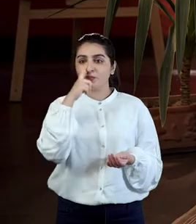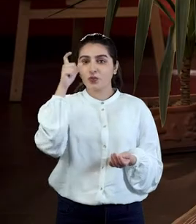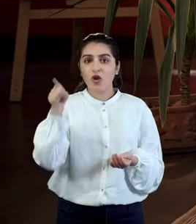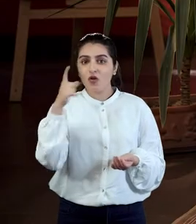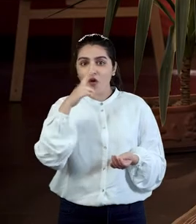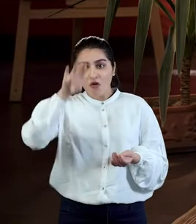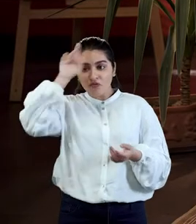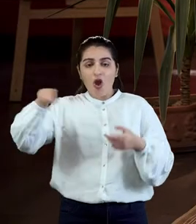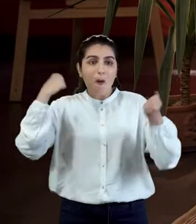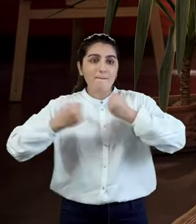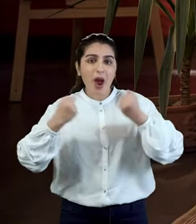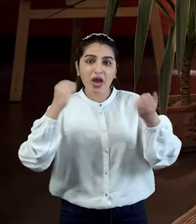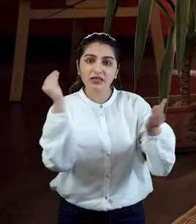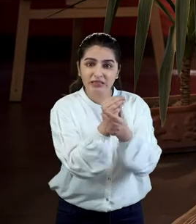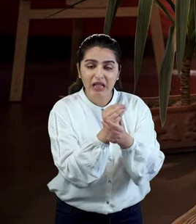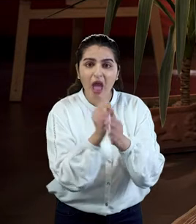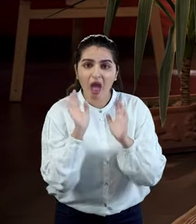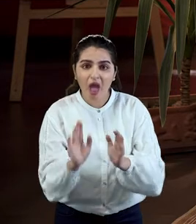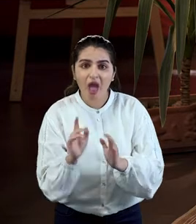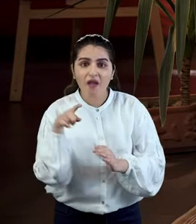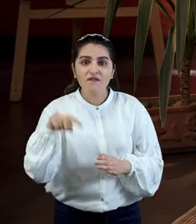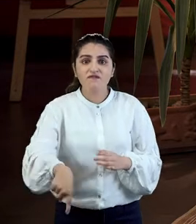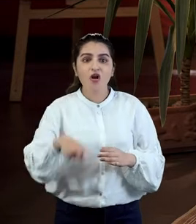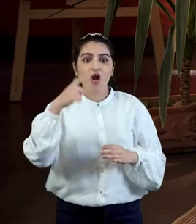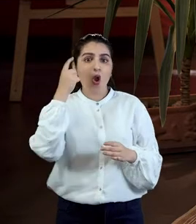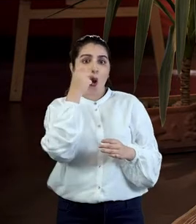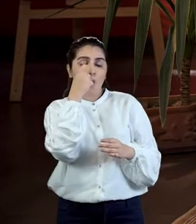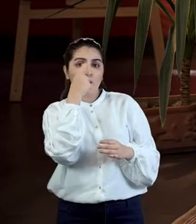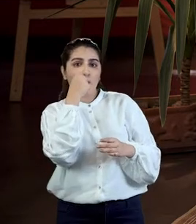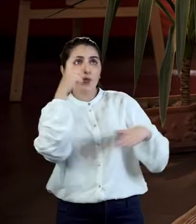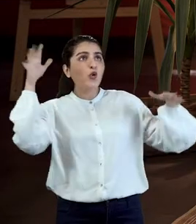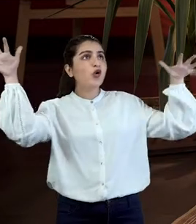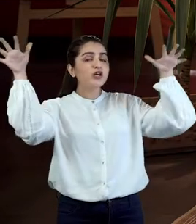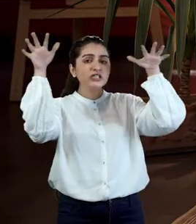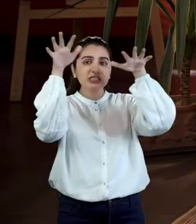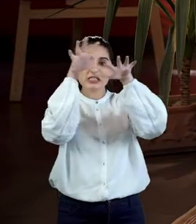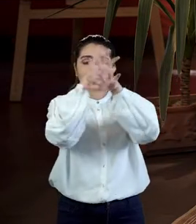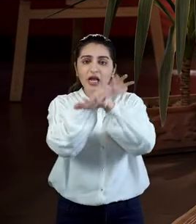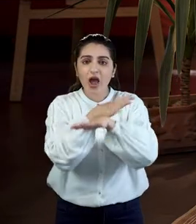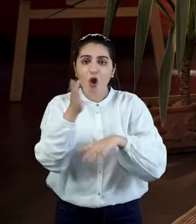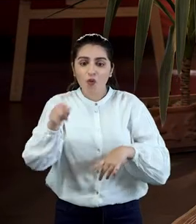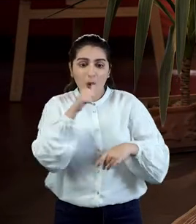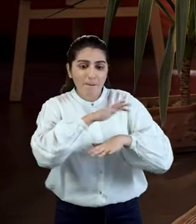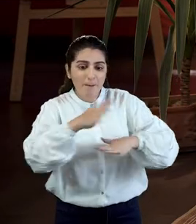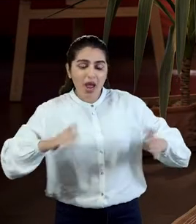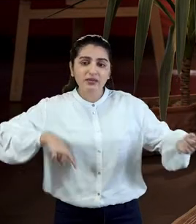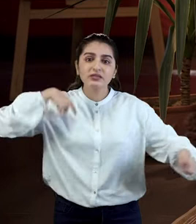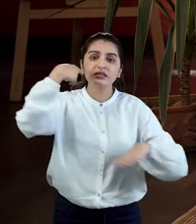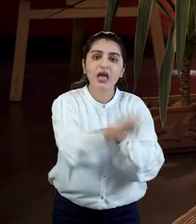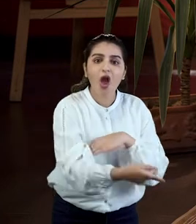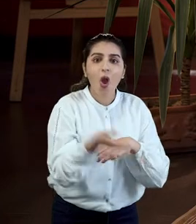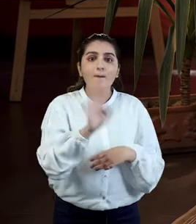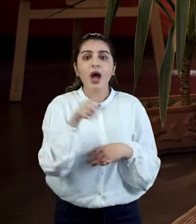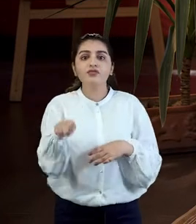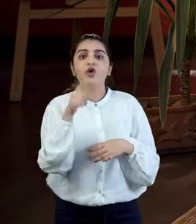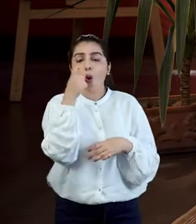Princess Eliza ran outside. The moat of the castle shone blue under the blue sky. She jumped into the water and turned